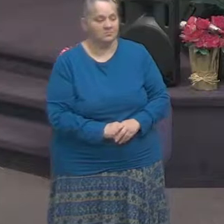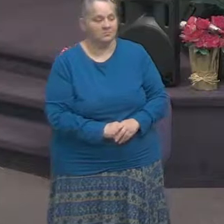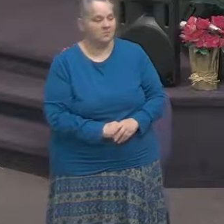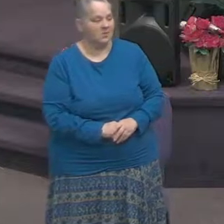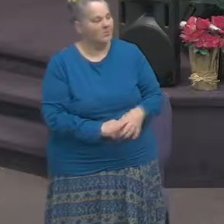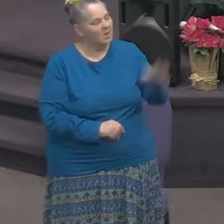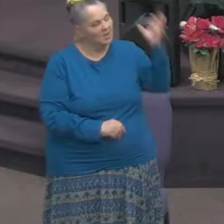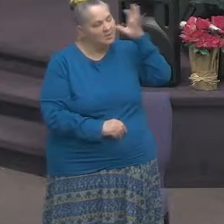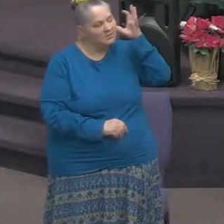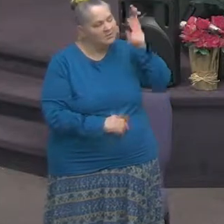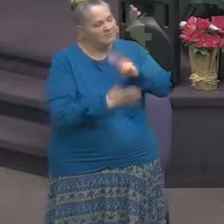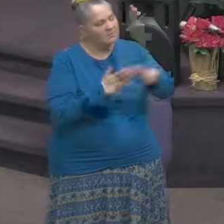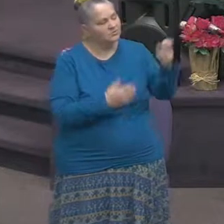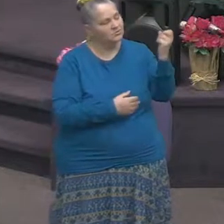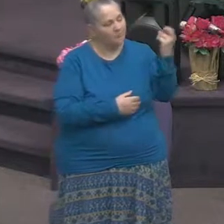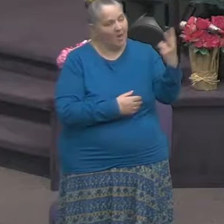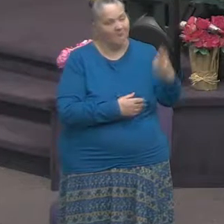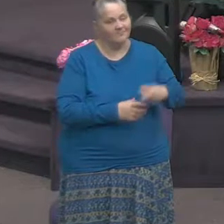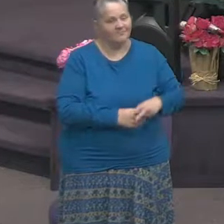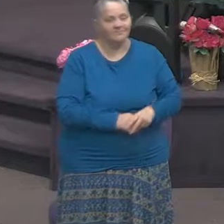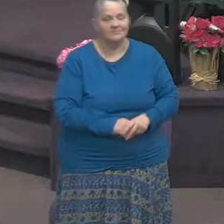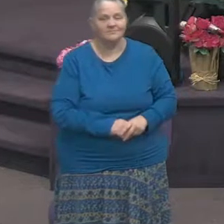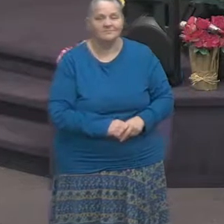I want you to listen to verse 12 carefully.